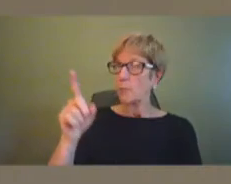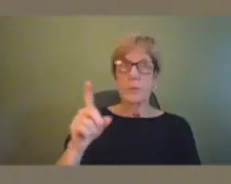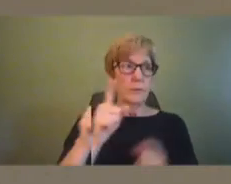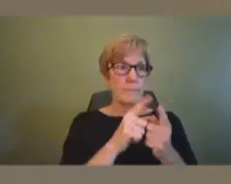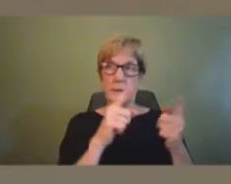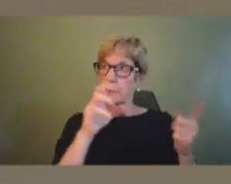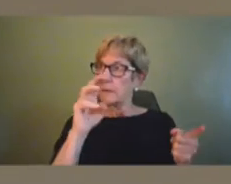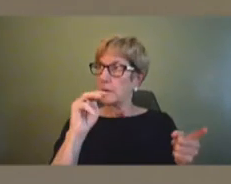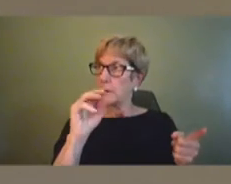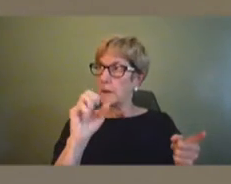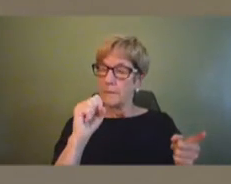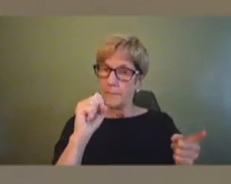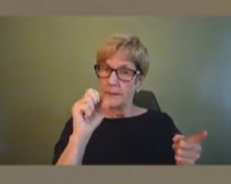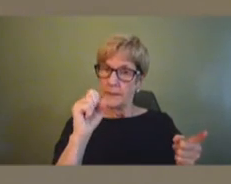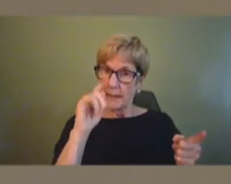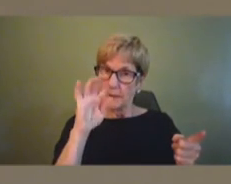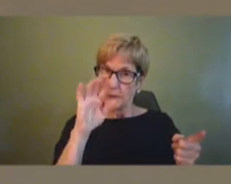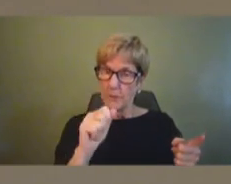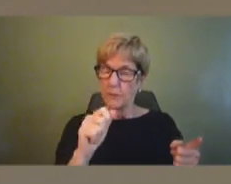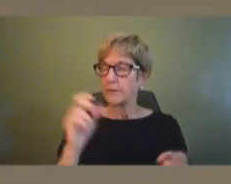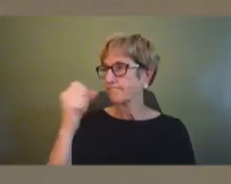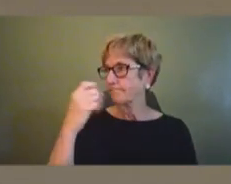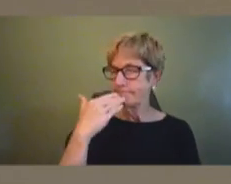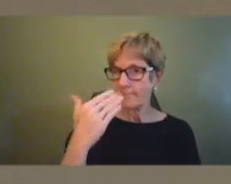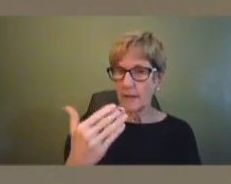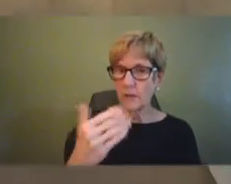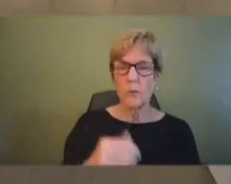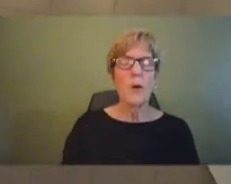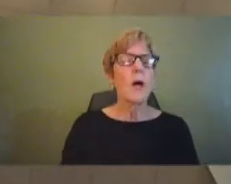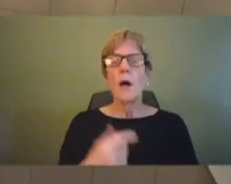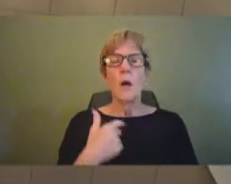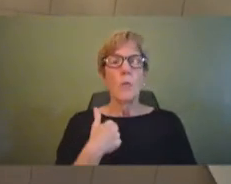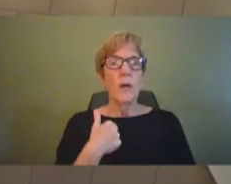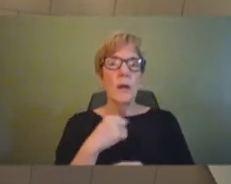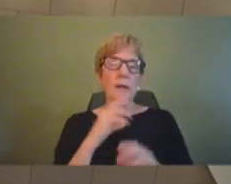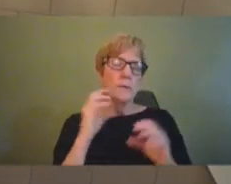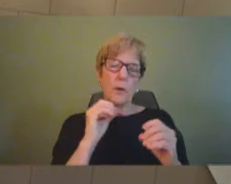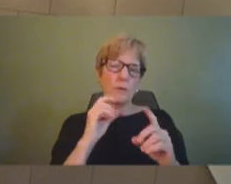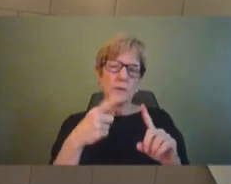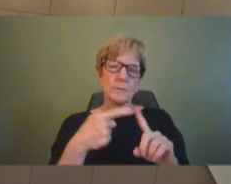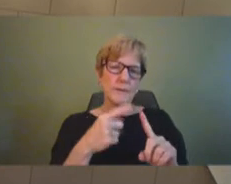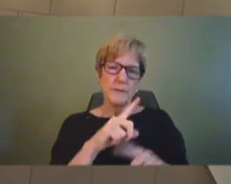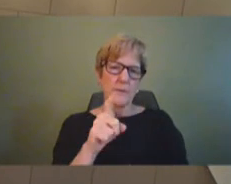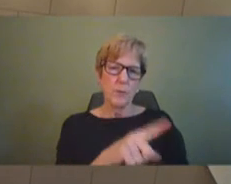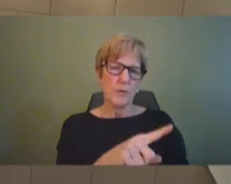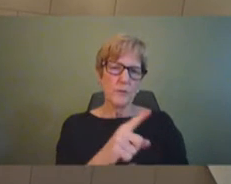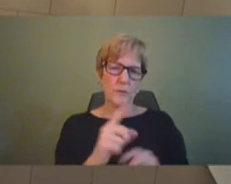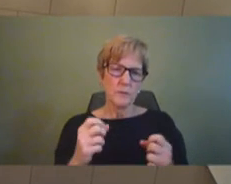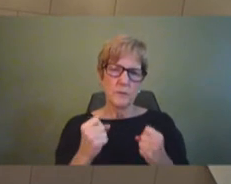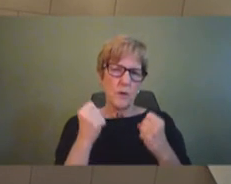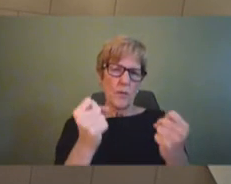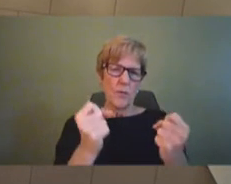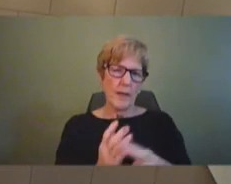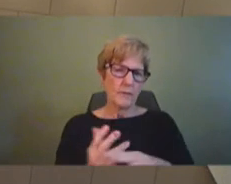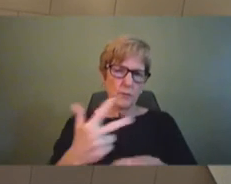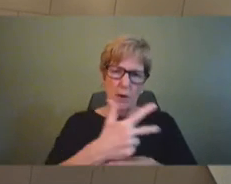okay okay thank you well other than that I don't have specific questions on the drive-throughs I understand